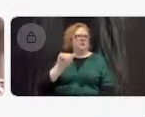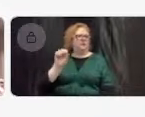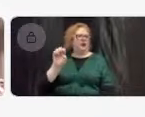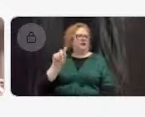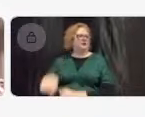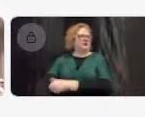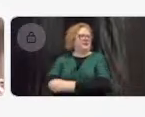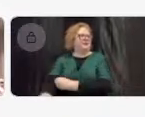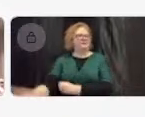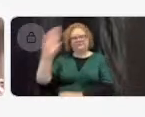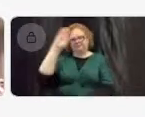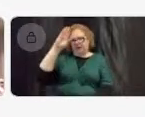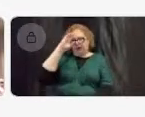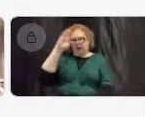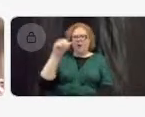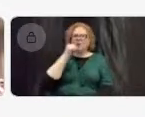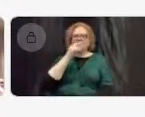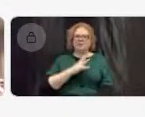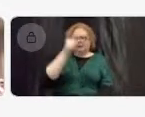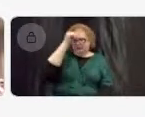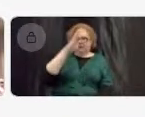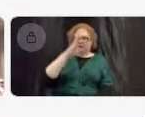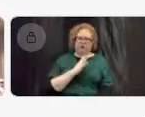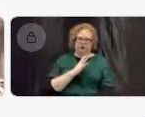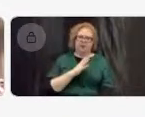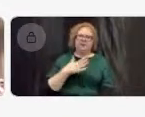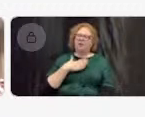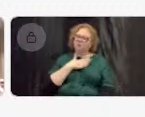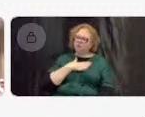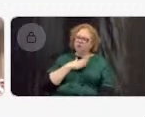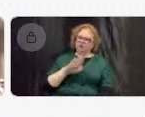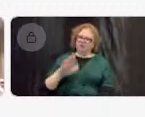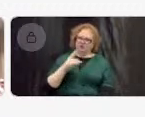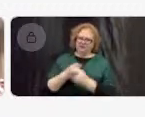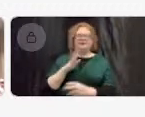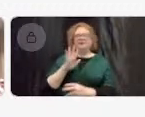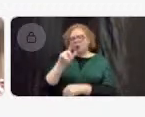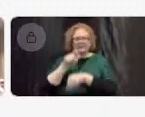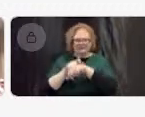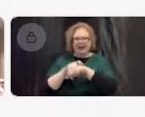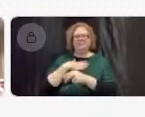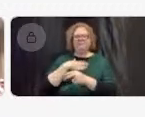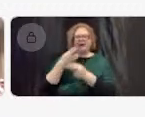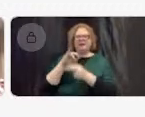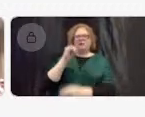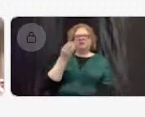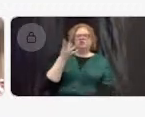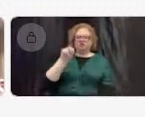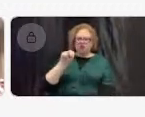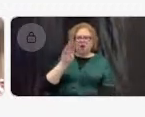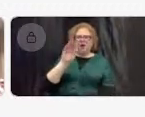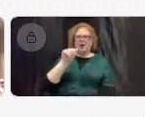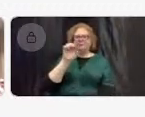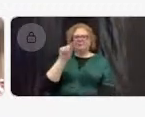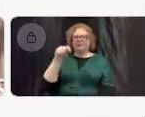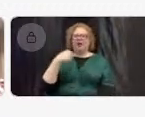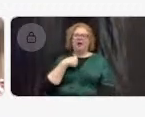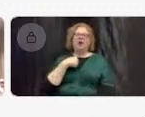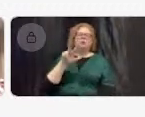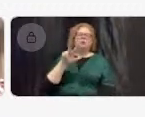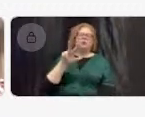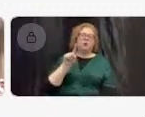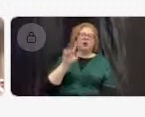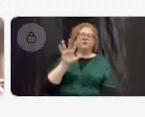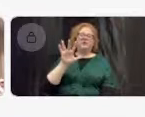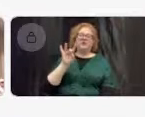Hello, ladies and gentlemen of the commission. I appreciate this time. My name is John Bassett. I reside at 5128 P Street, which is